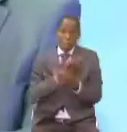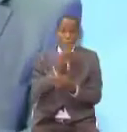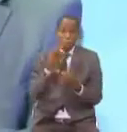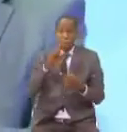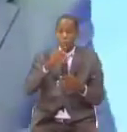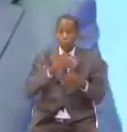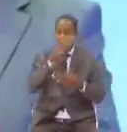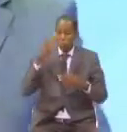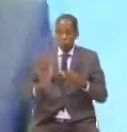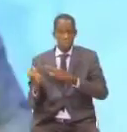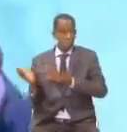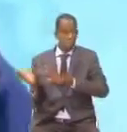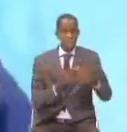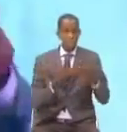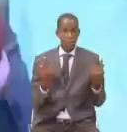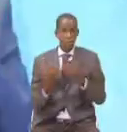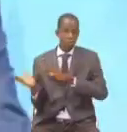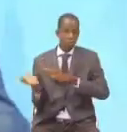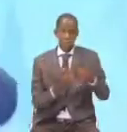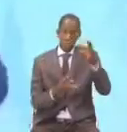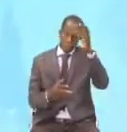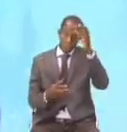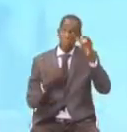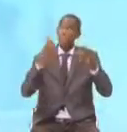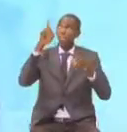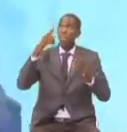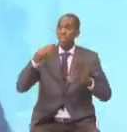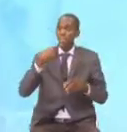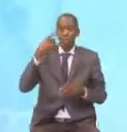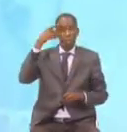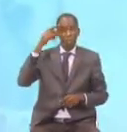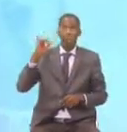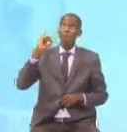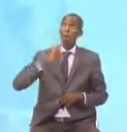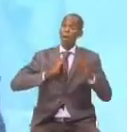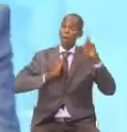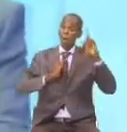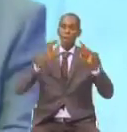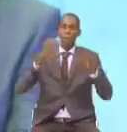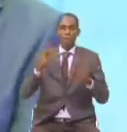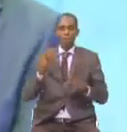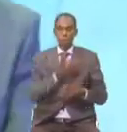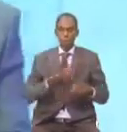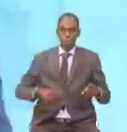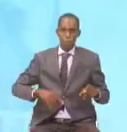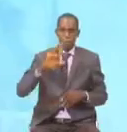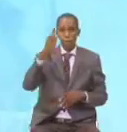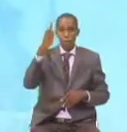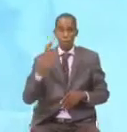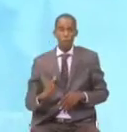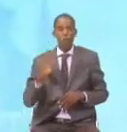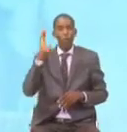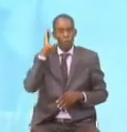abandon sin and you abandon Satan, he says, for I, the Lord, thy God, will hold